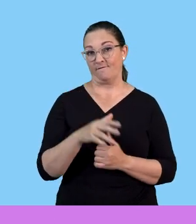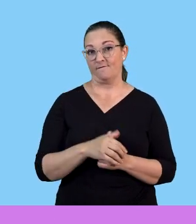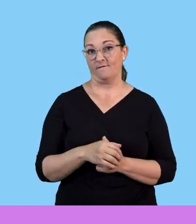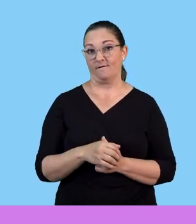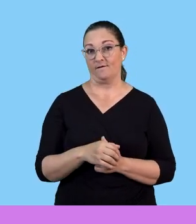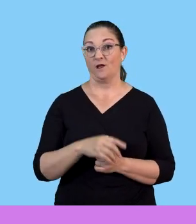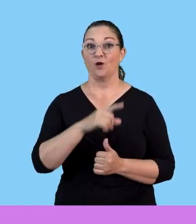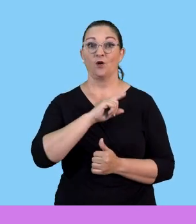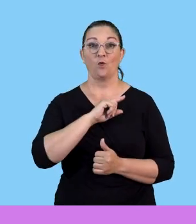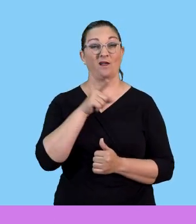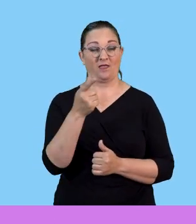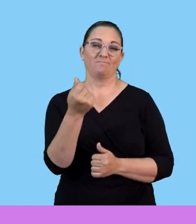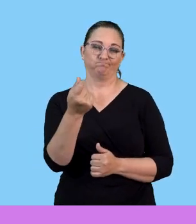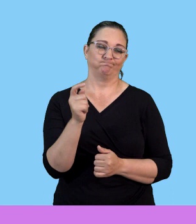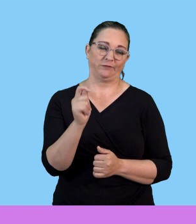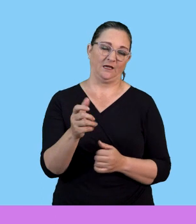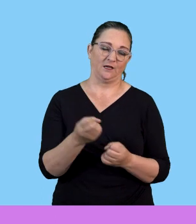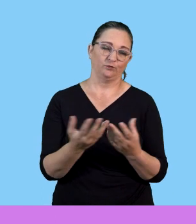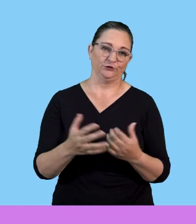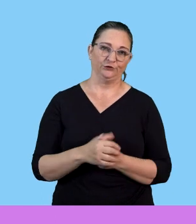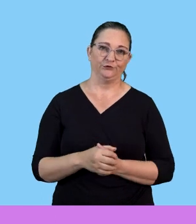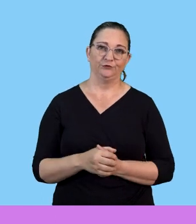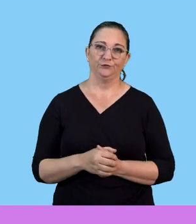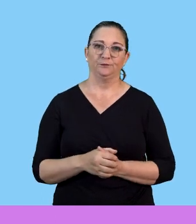0.315, because that's the rate,